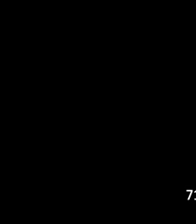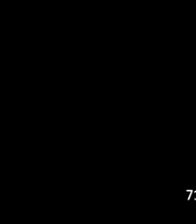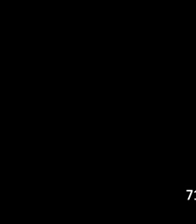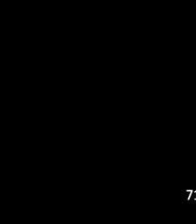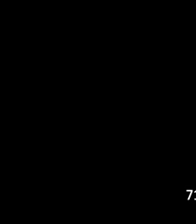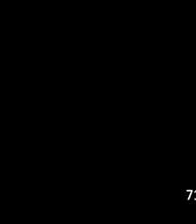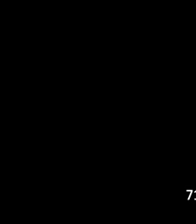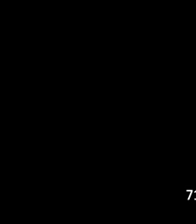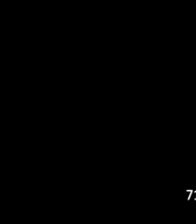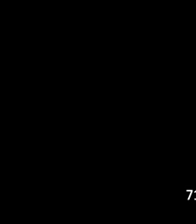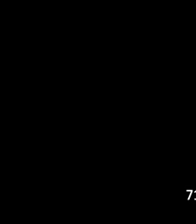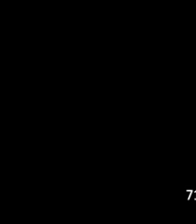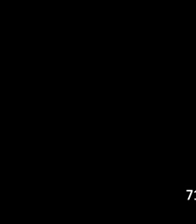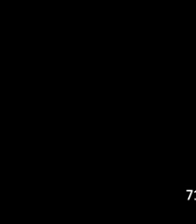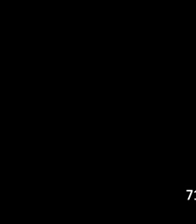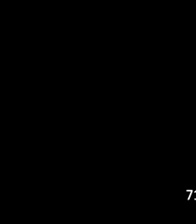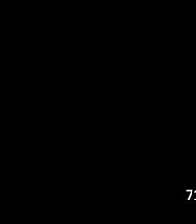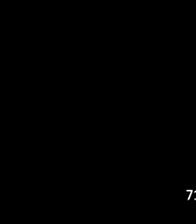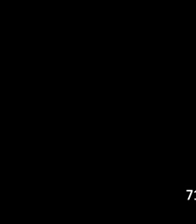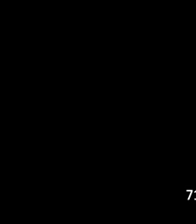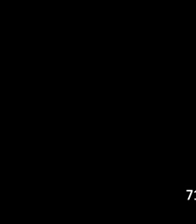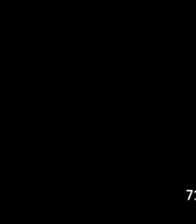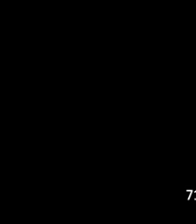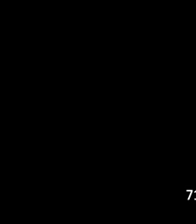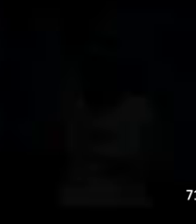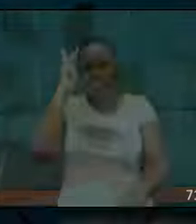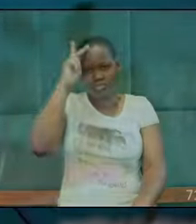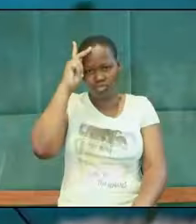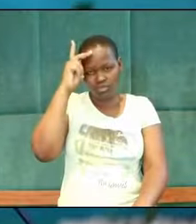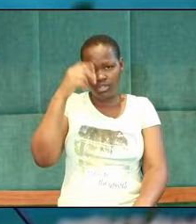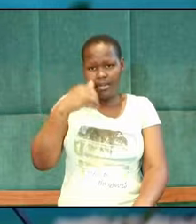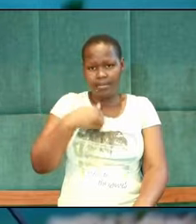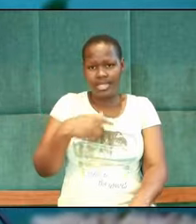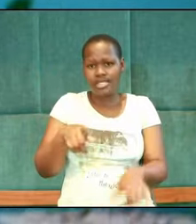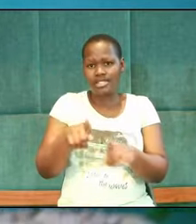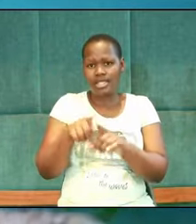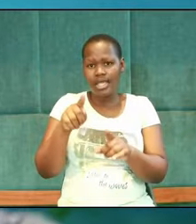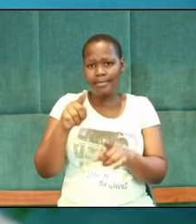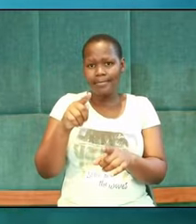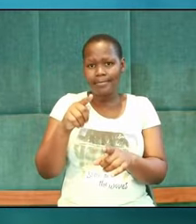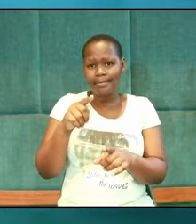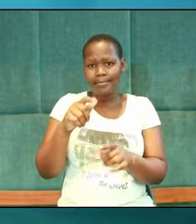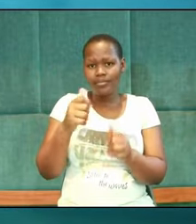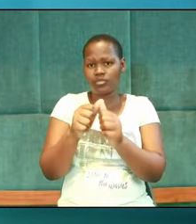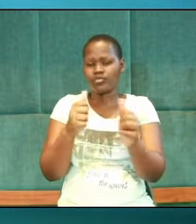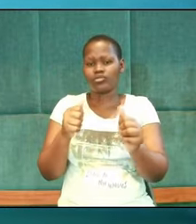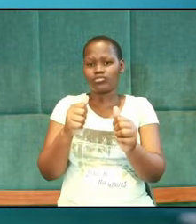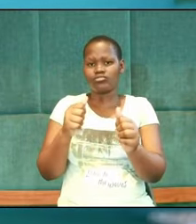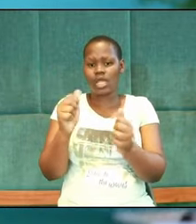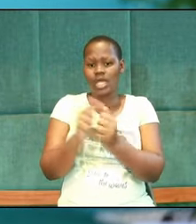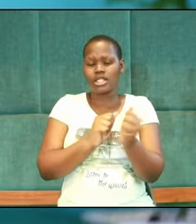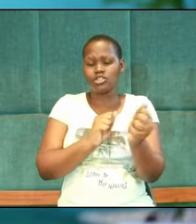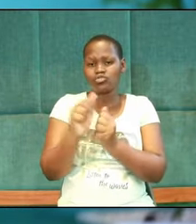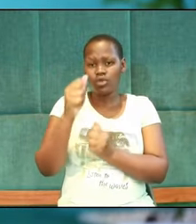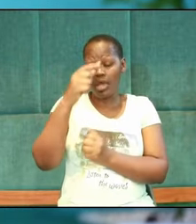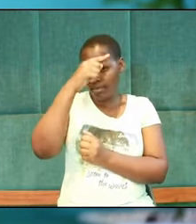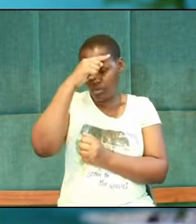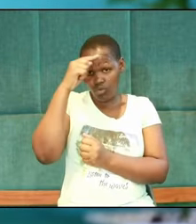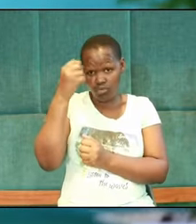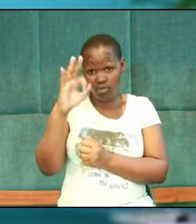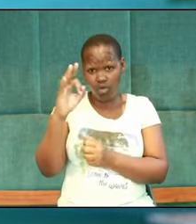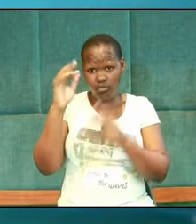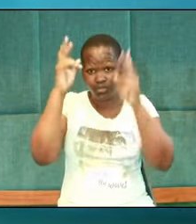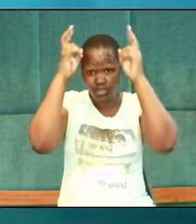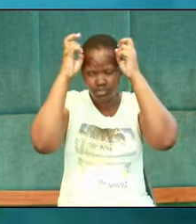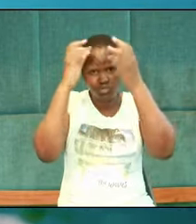thou hast rejected knowledge, I will also reject thee. Question. My people are destroyed because of the devil. True or false?